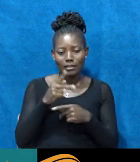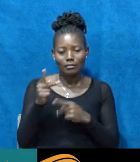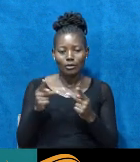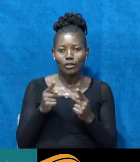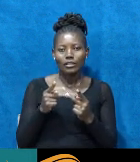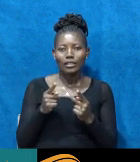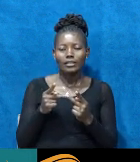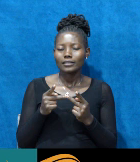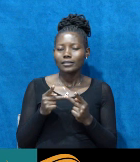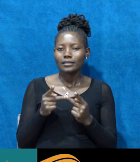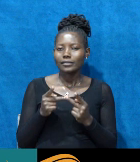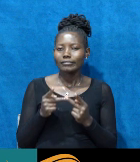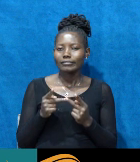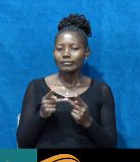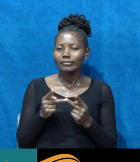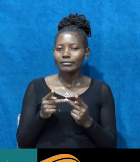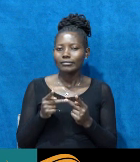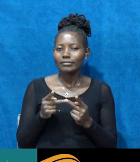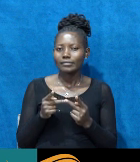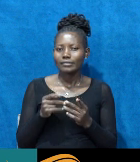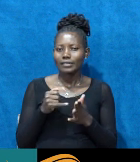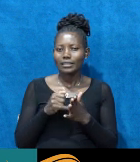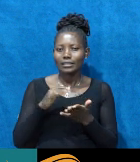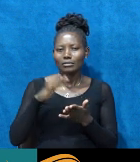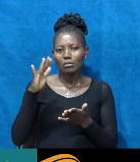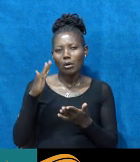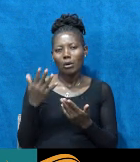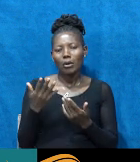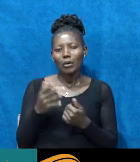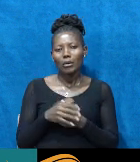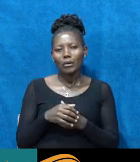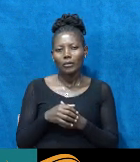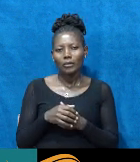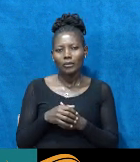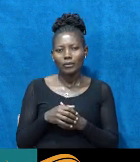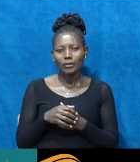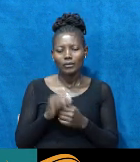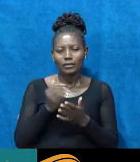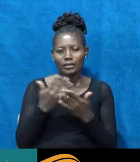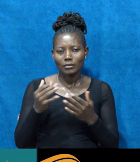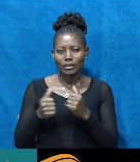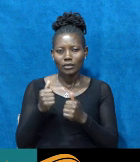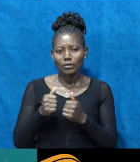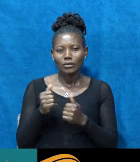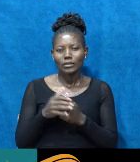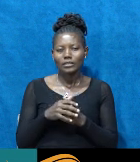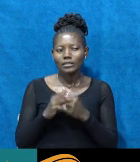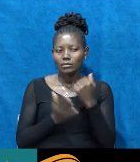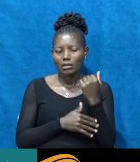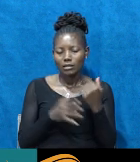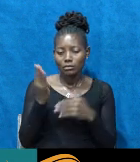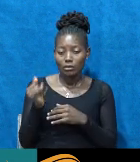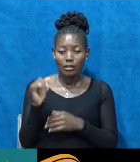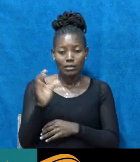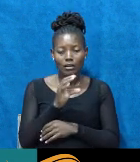rehabilitation, it's more of something we don't, because again, with alcohol, then